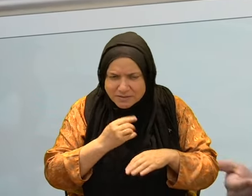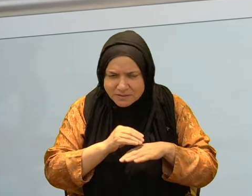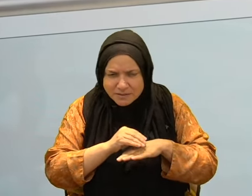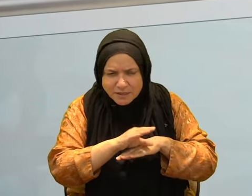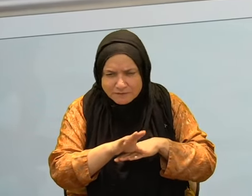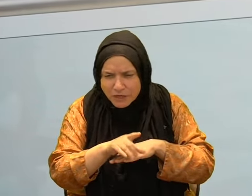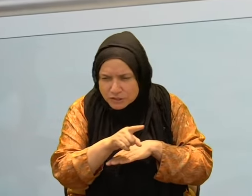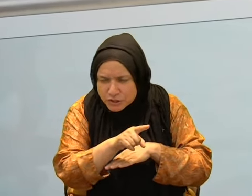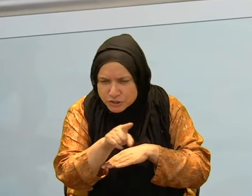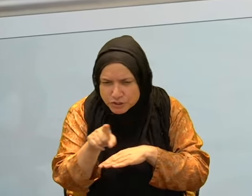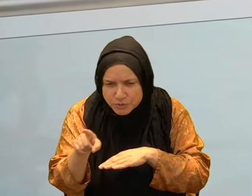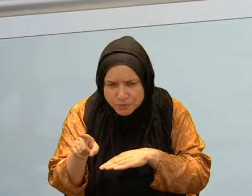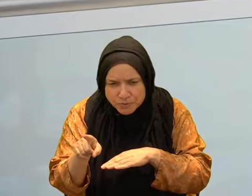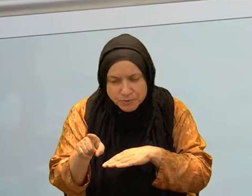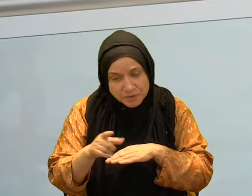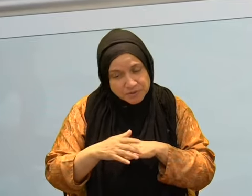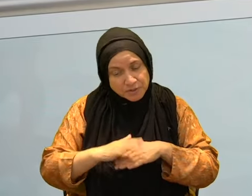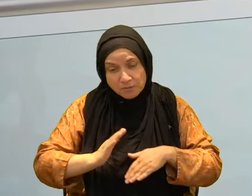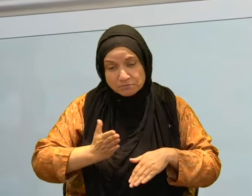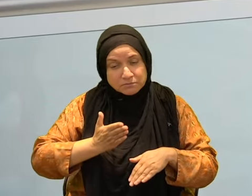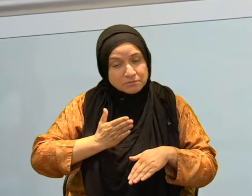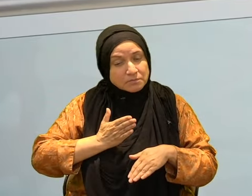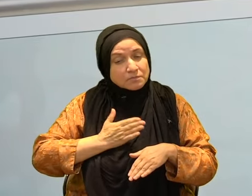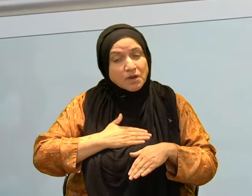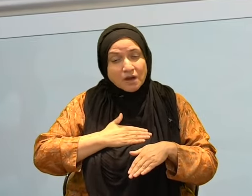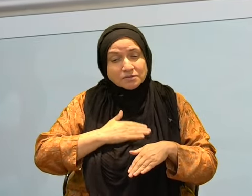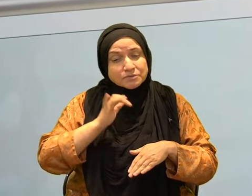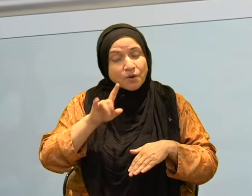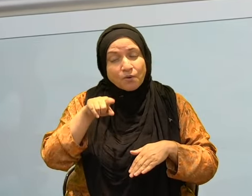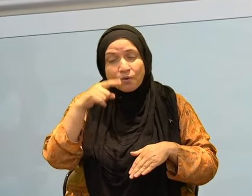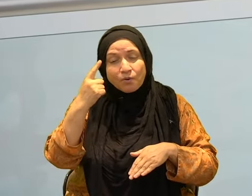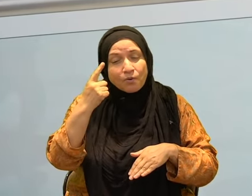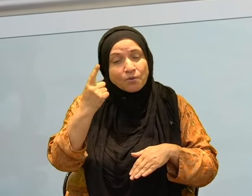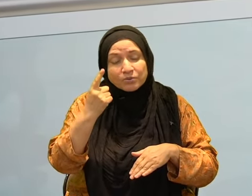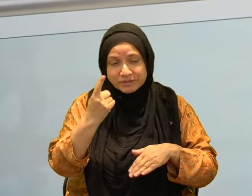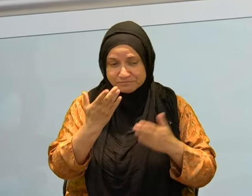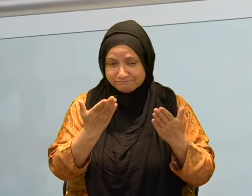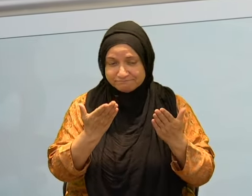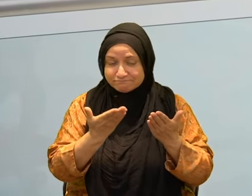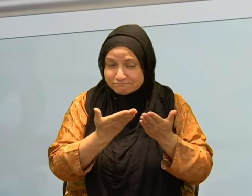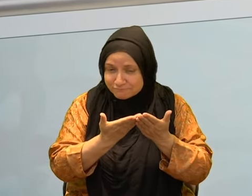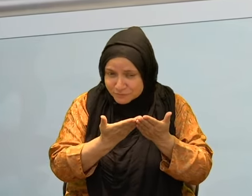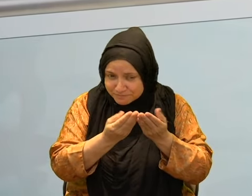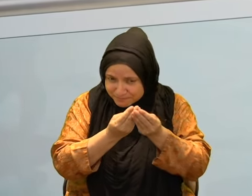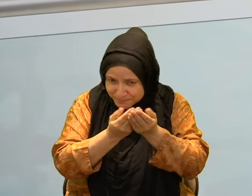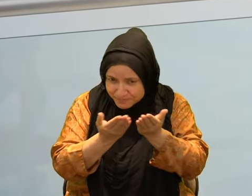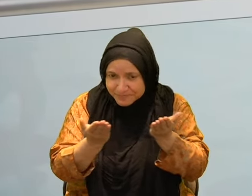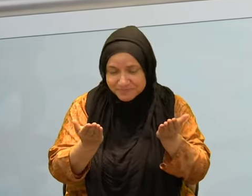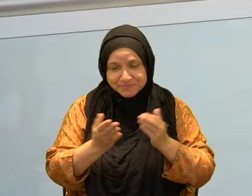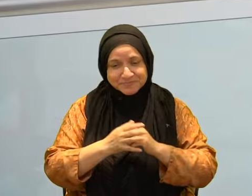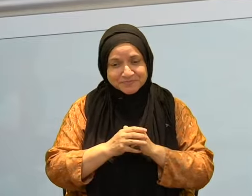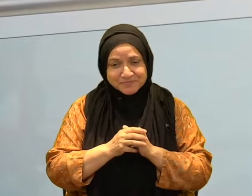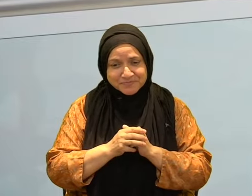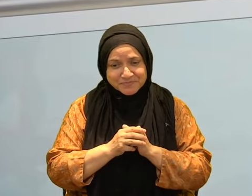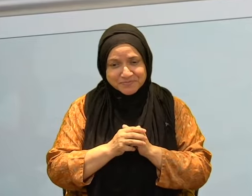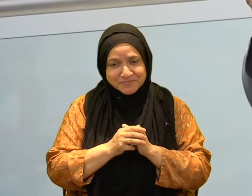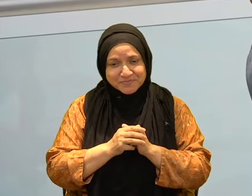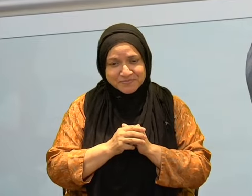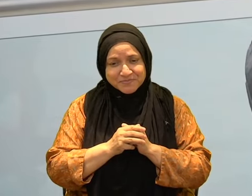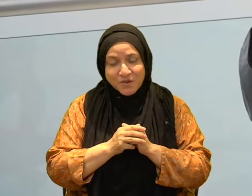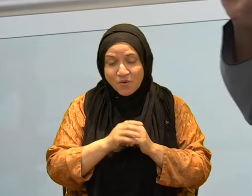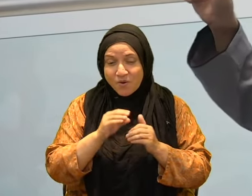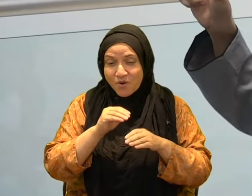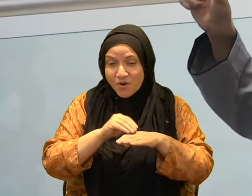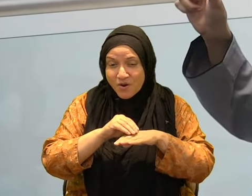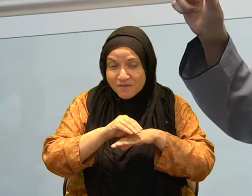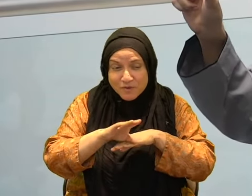of the phenomenons that we're seeing in our community. And sometimes it's best described through a meme, right? That's where we live in. You know, you see all of those memes of how it